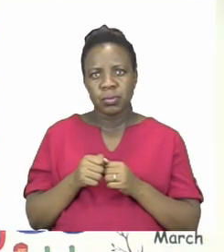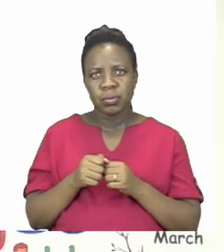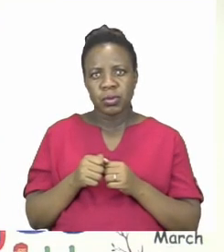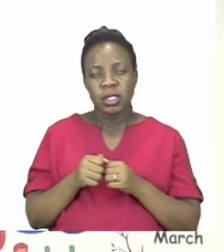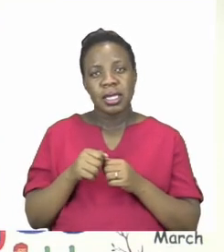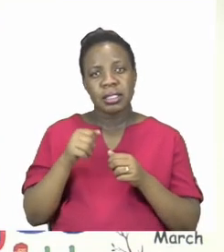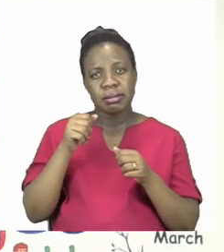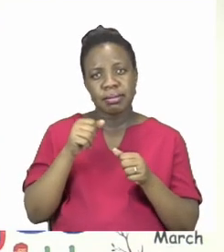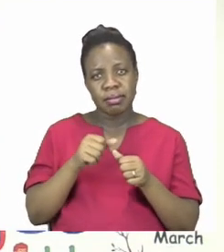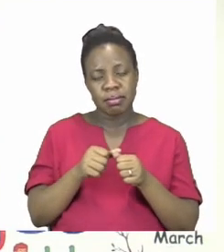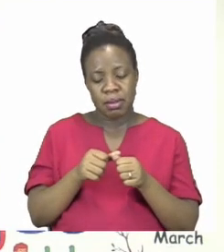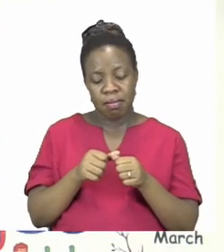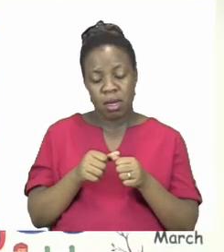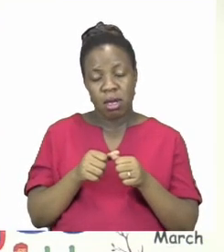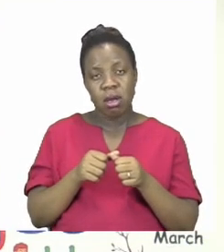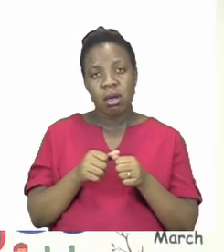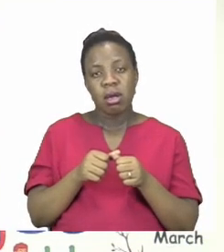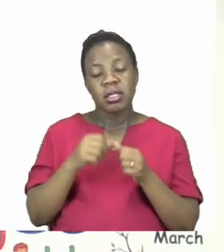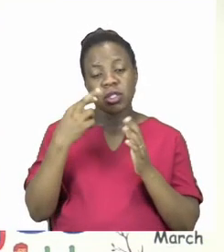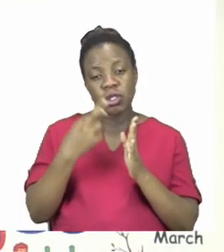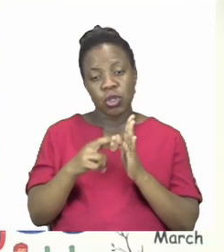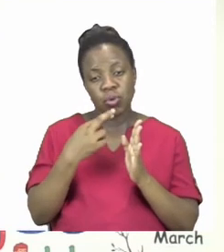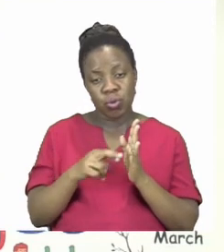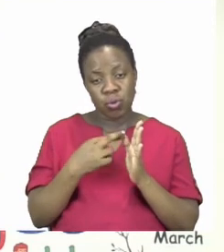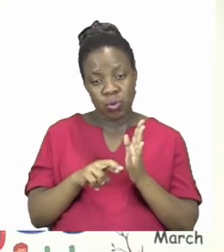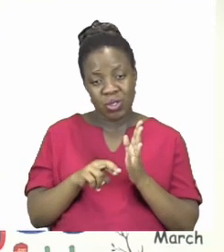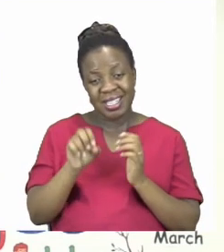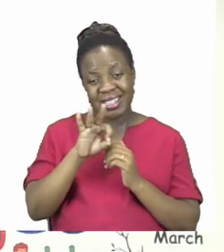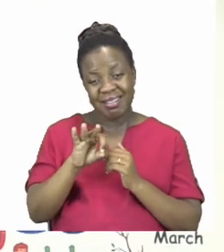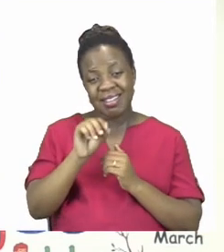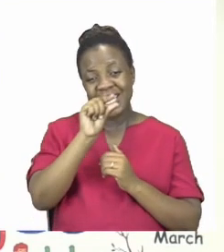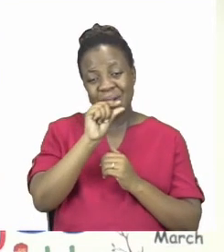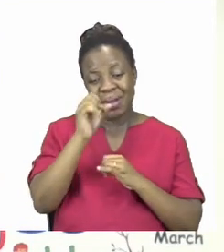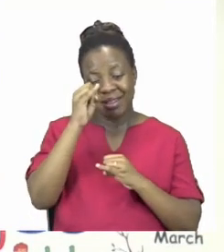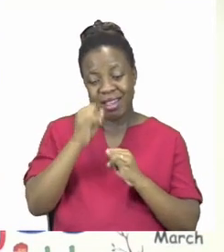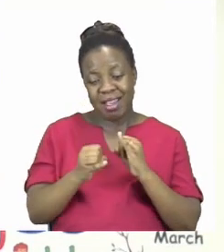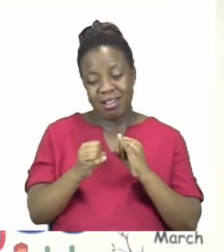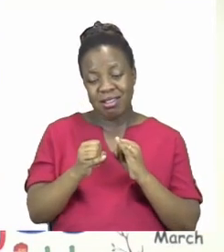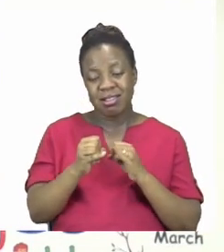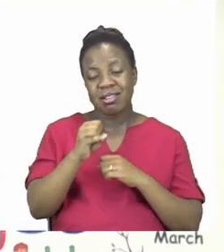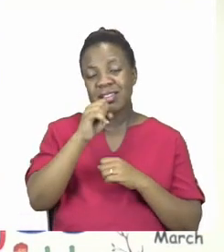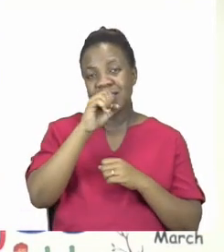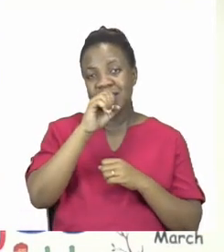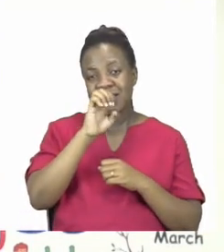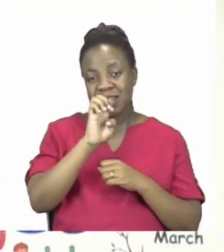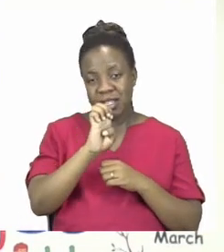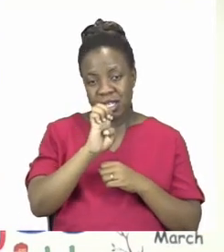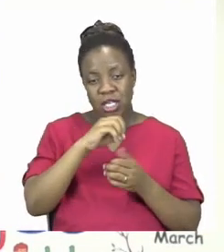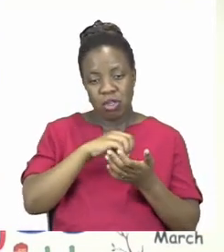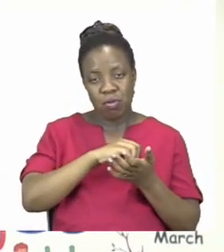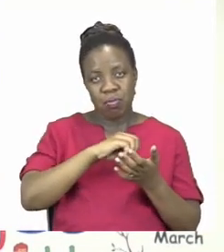the e and add ing. So this one goes to the first option